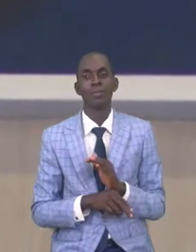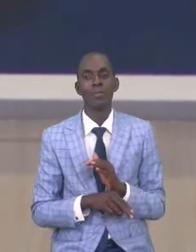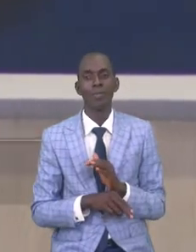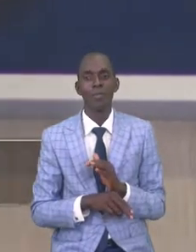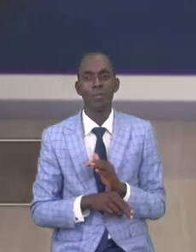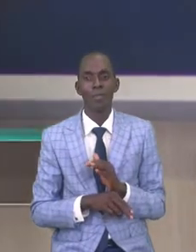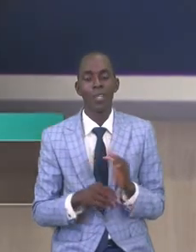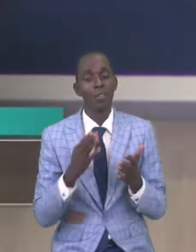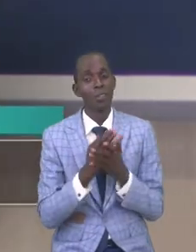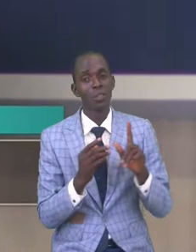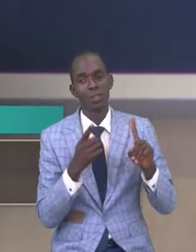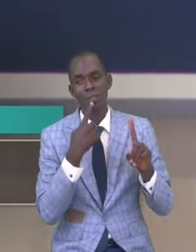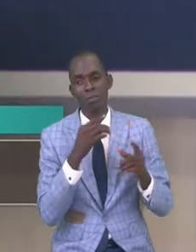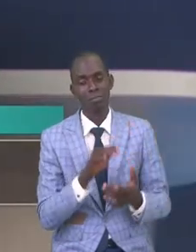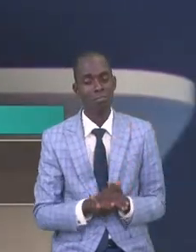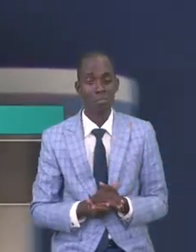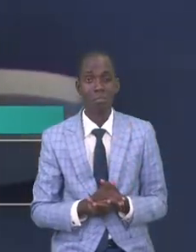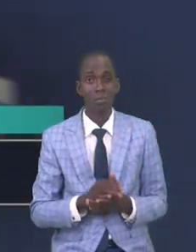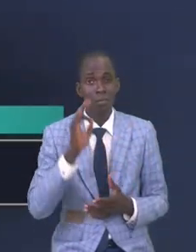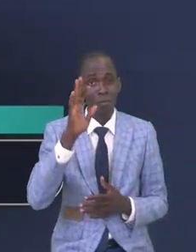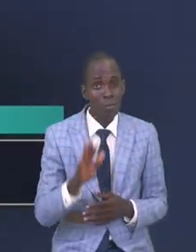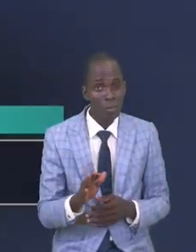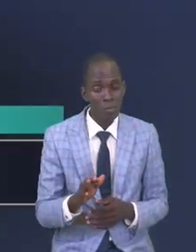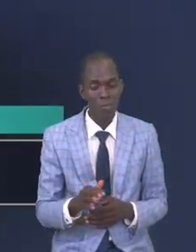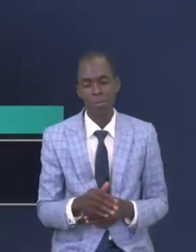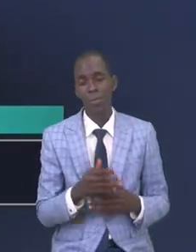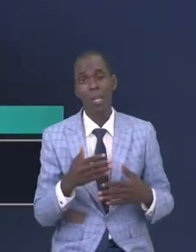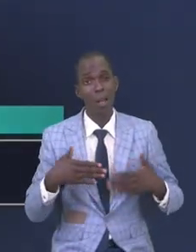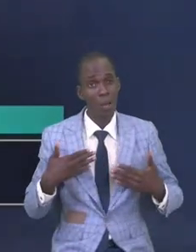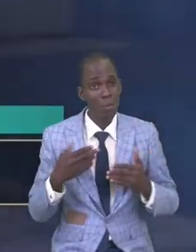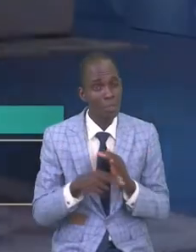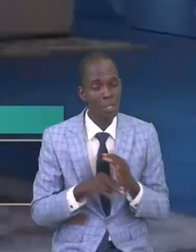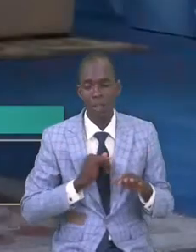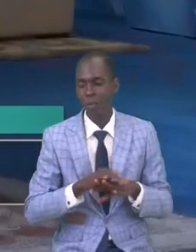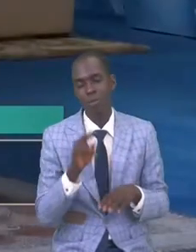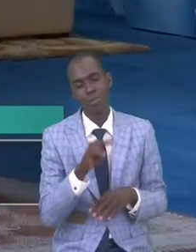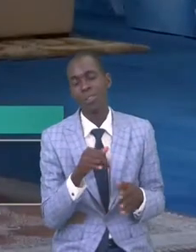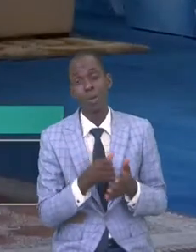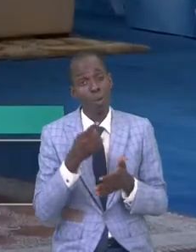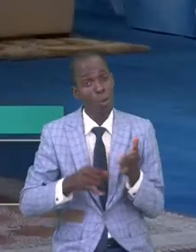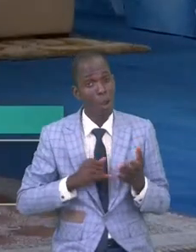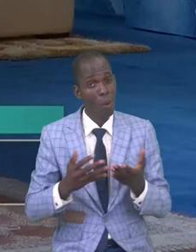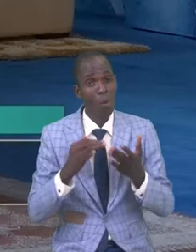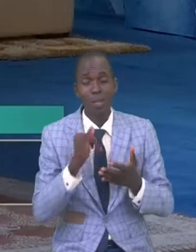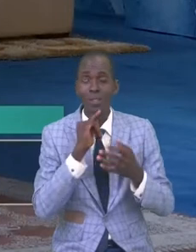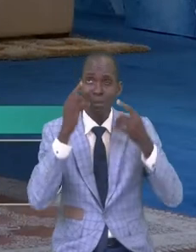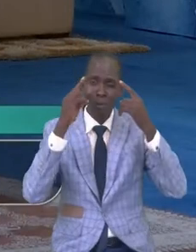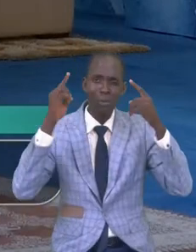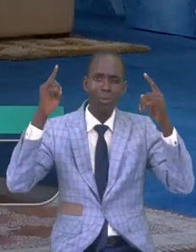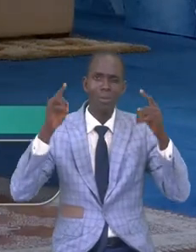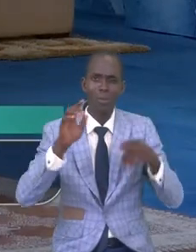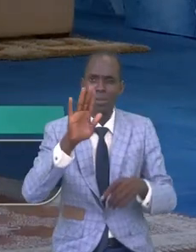Somebody says, Pastor, I don't need happiness. All I need is success. You don't